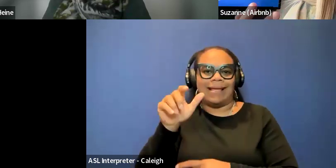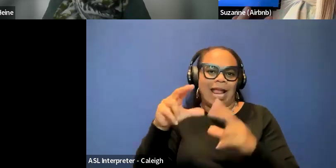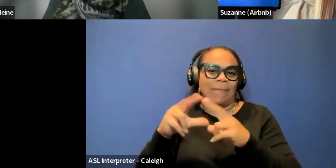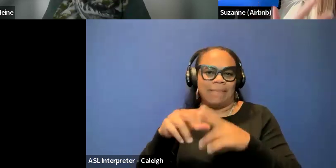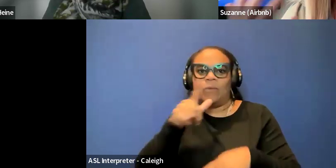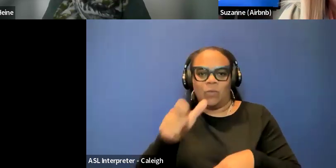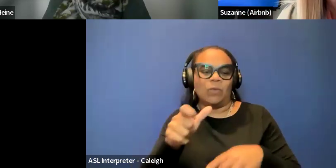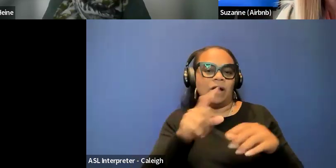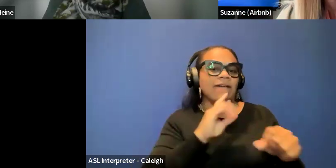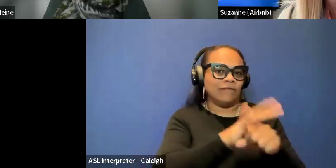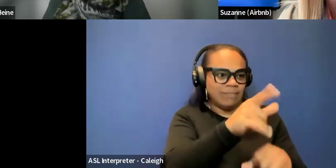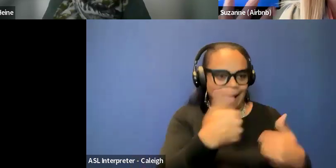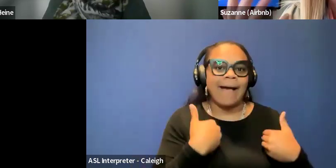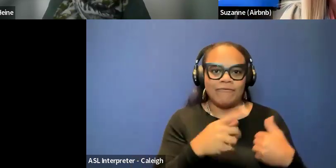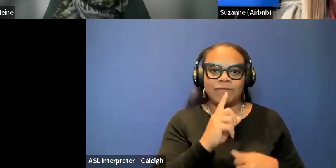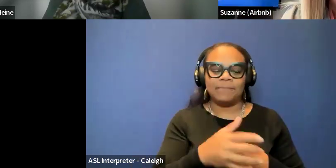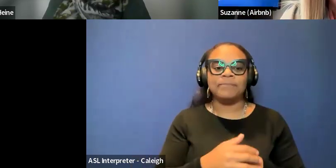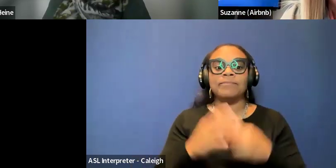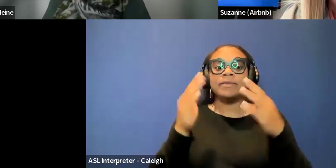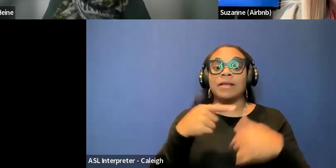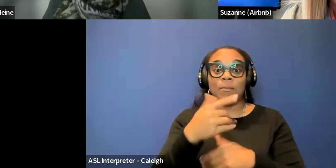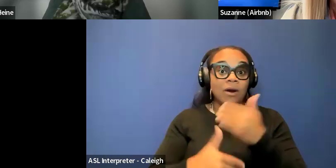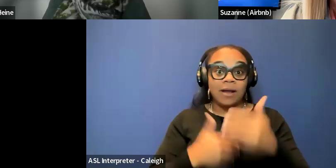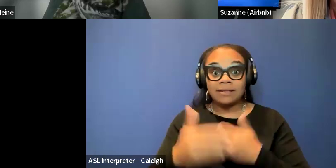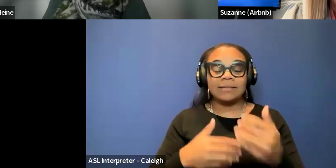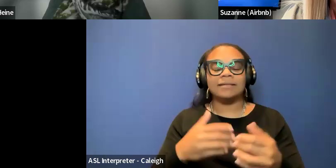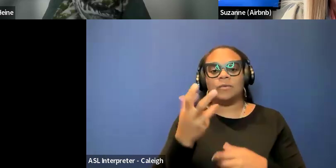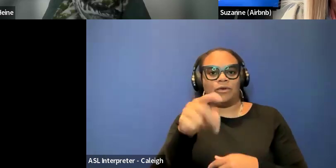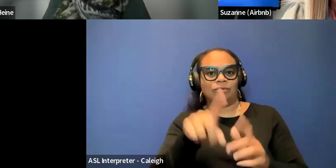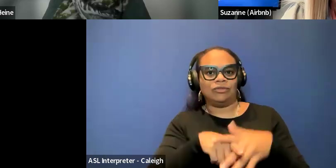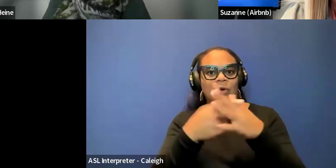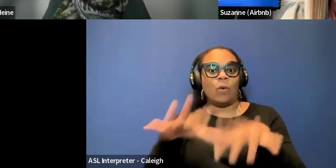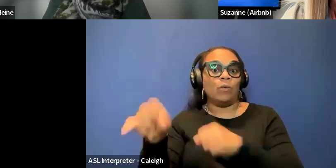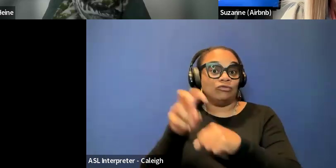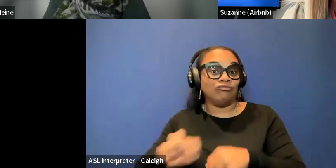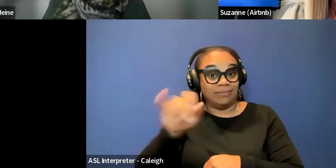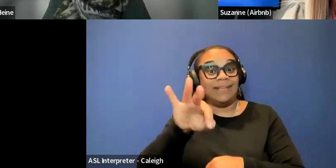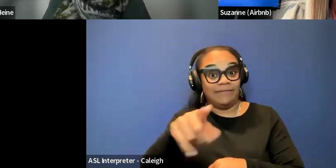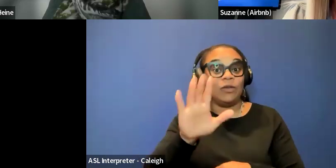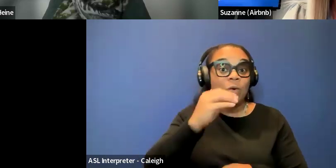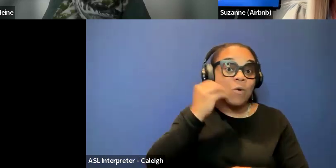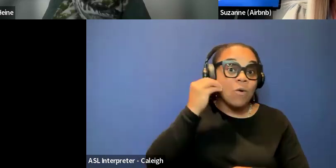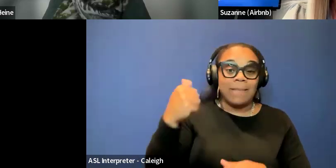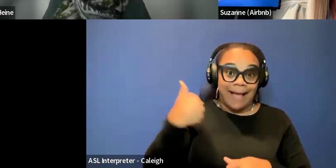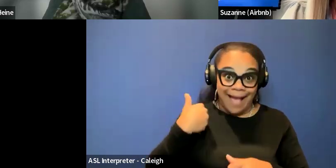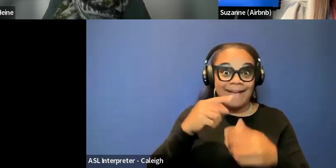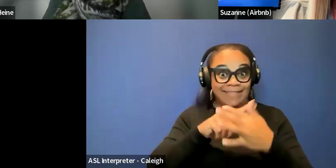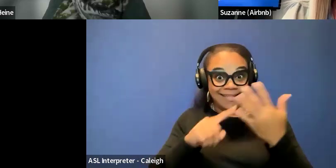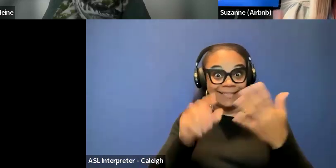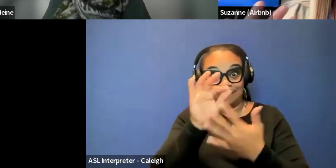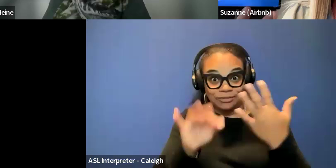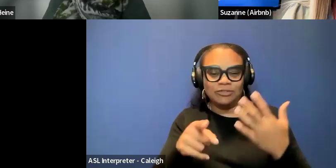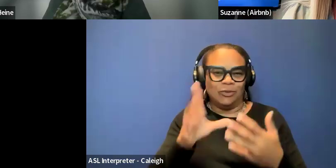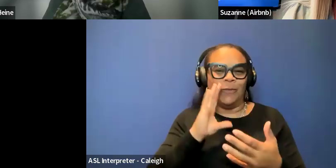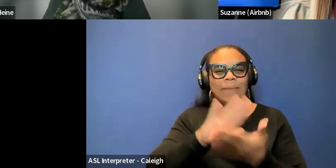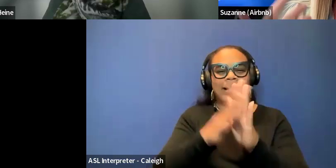is the way it works. And again, as you start your hosting journey, if you have accessibility features in your home, you will get to know this process.